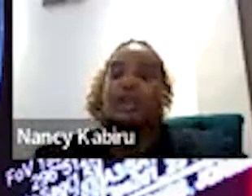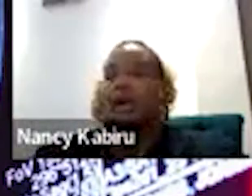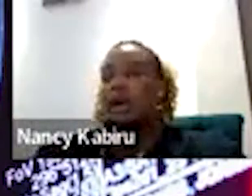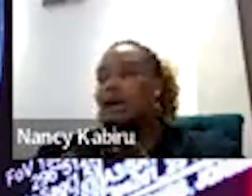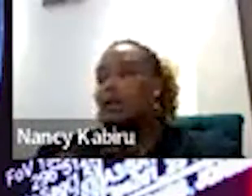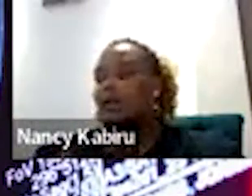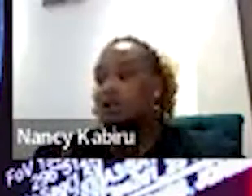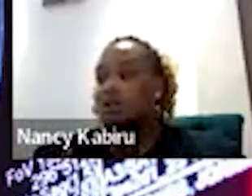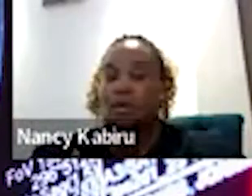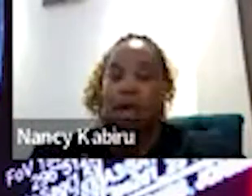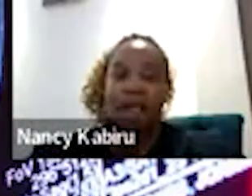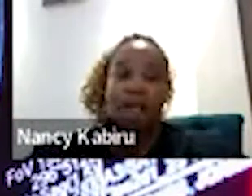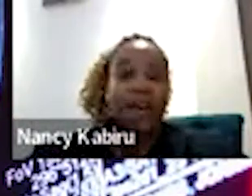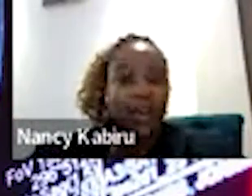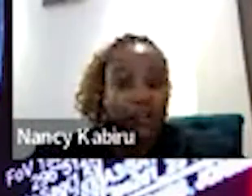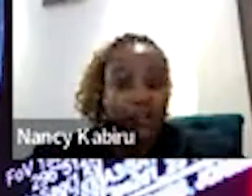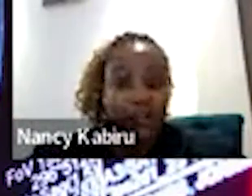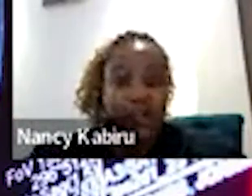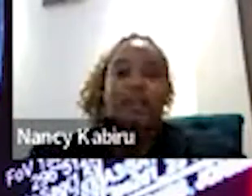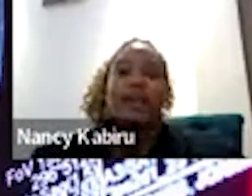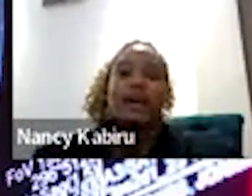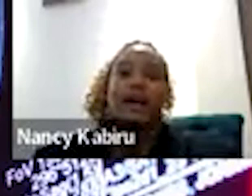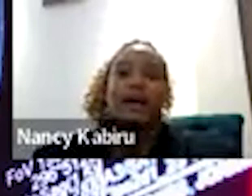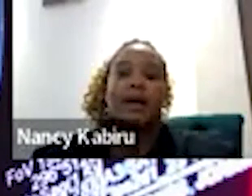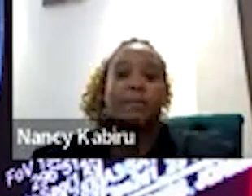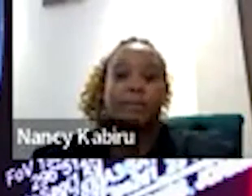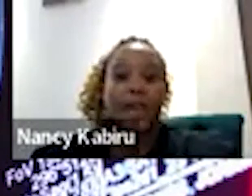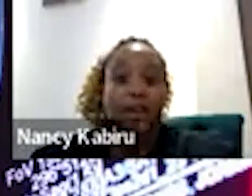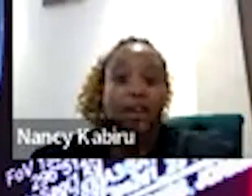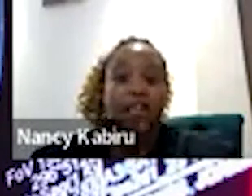celebration, they are going to have a healthy